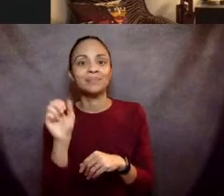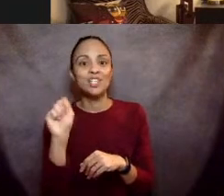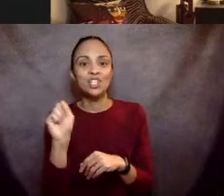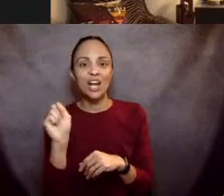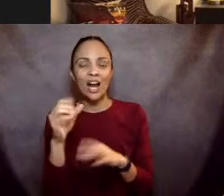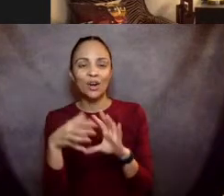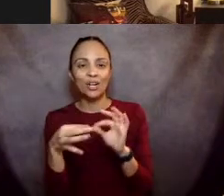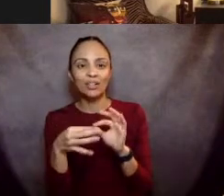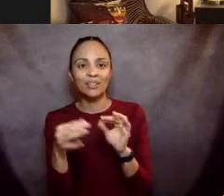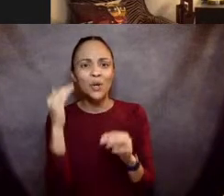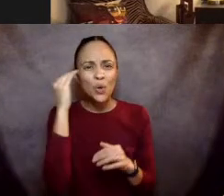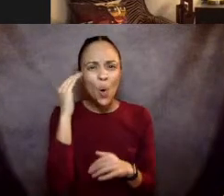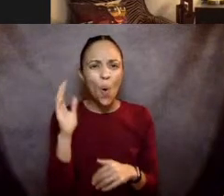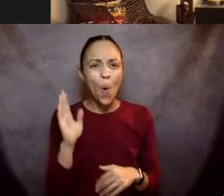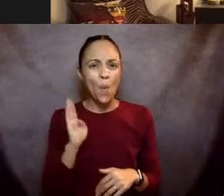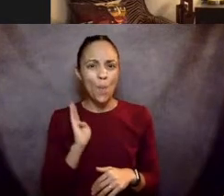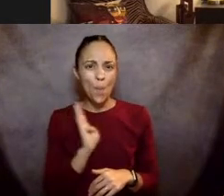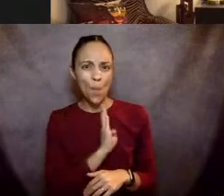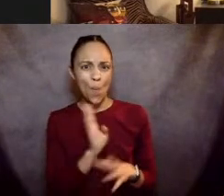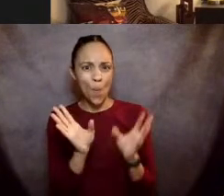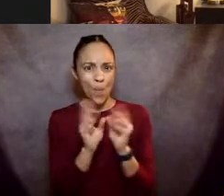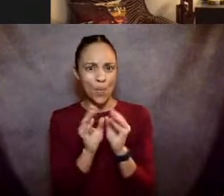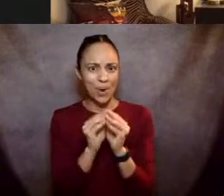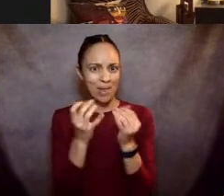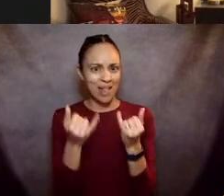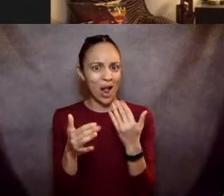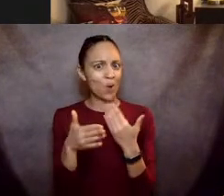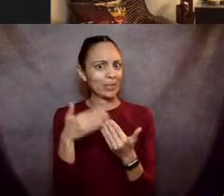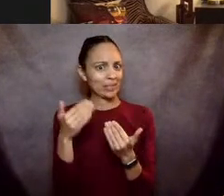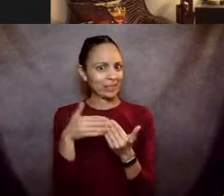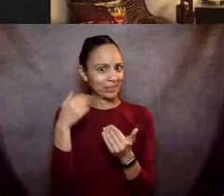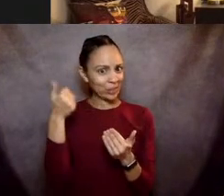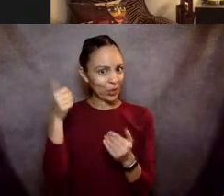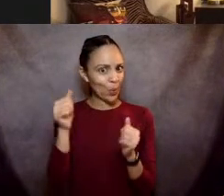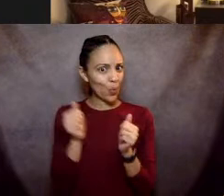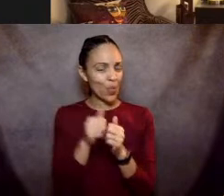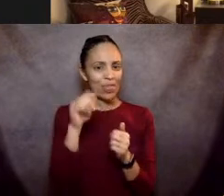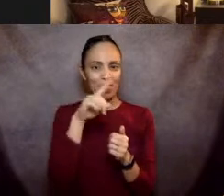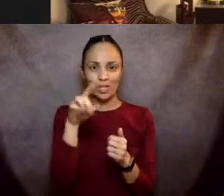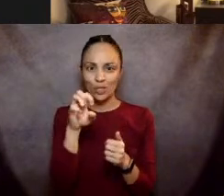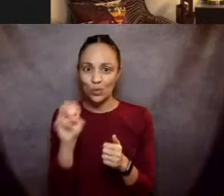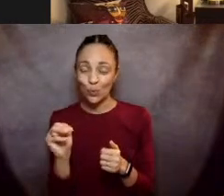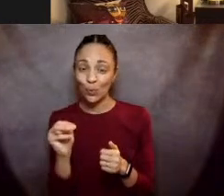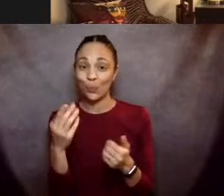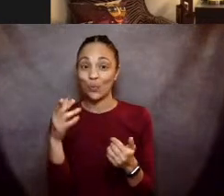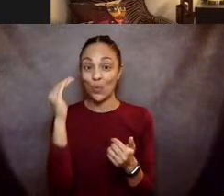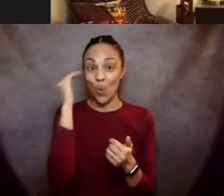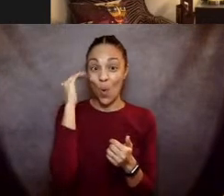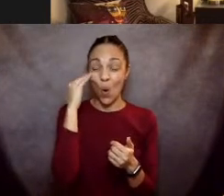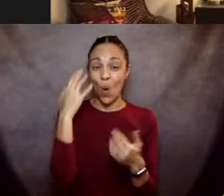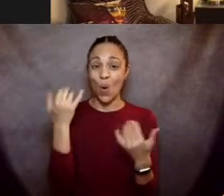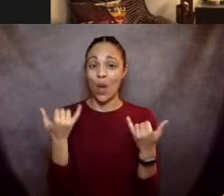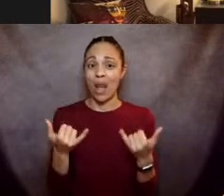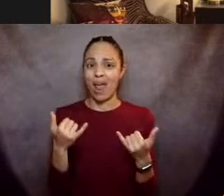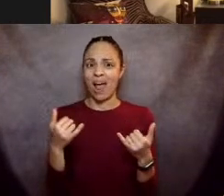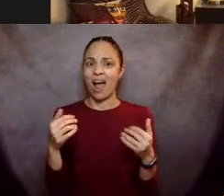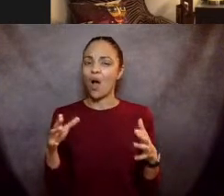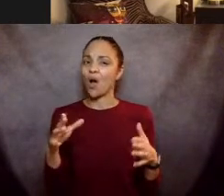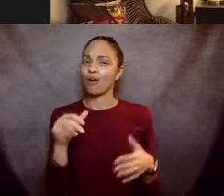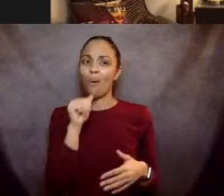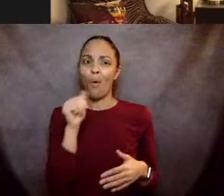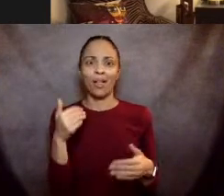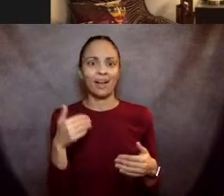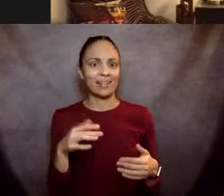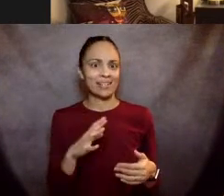to actually go into a meeting somewhere with both bottoms and tops on. Now you just have to dress from